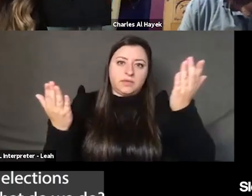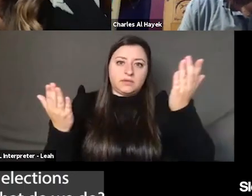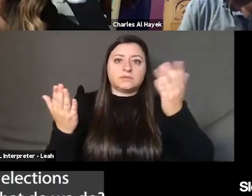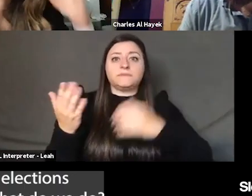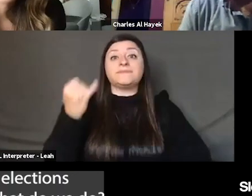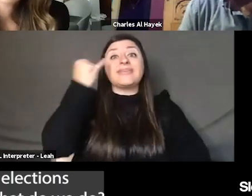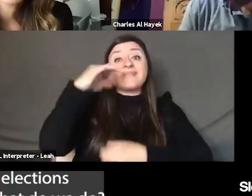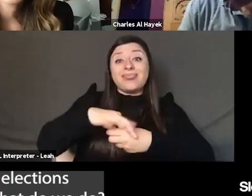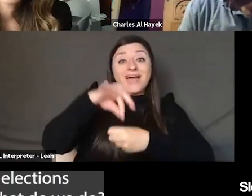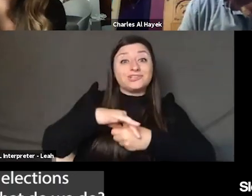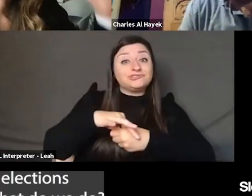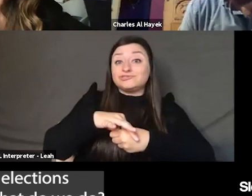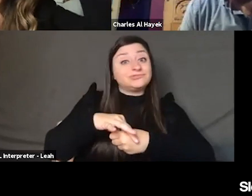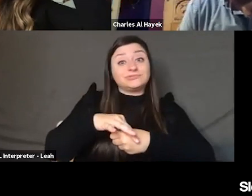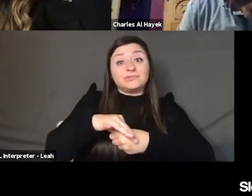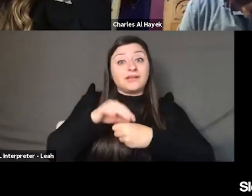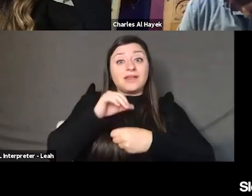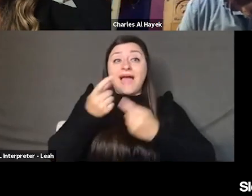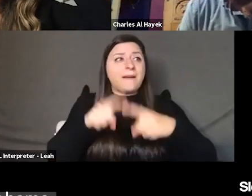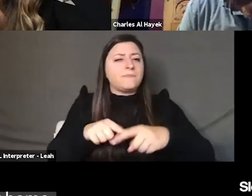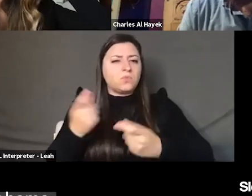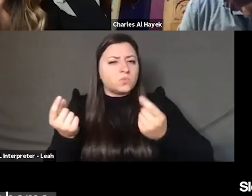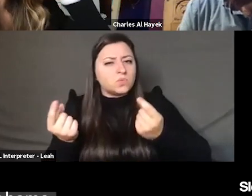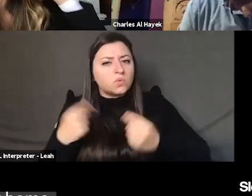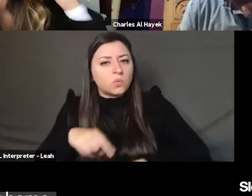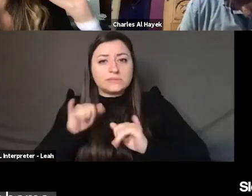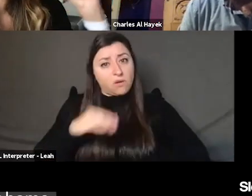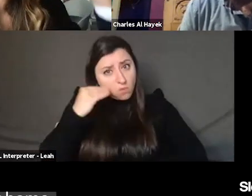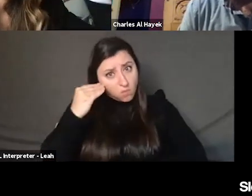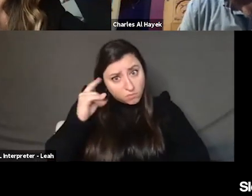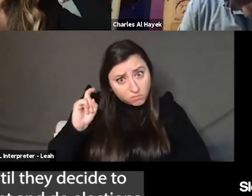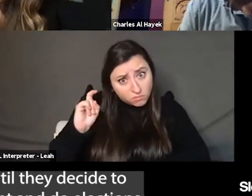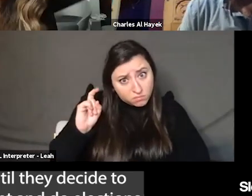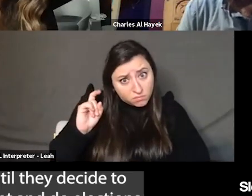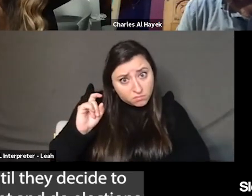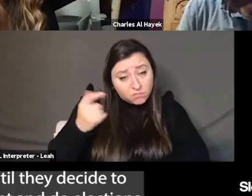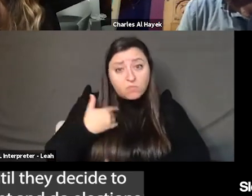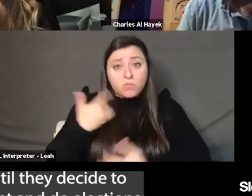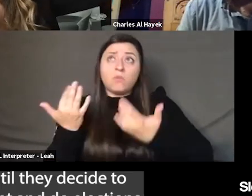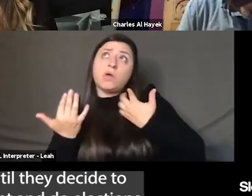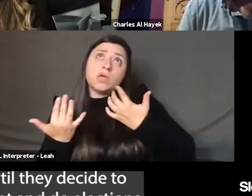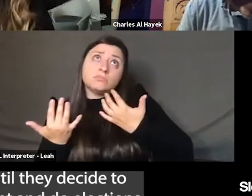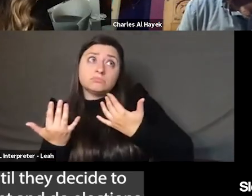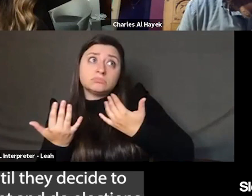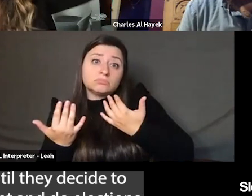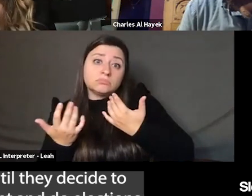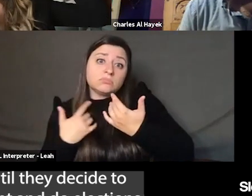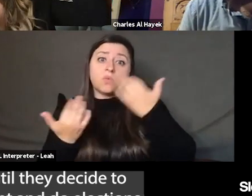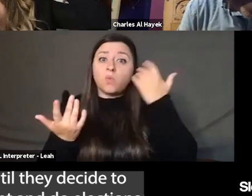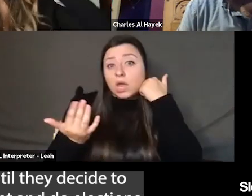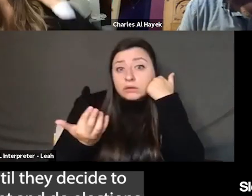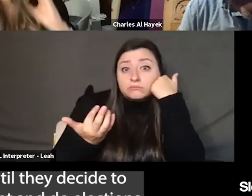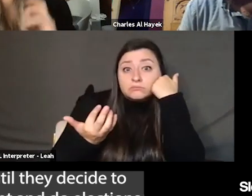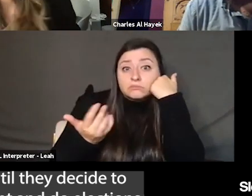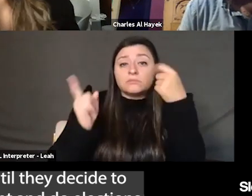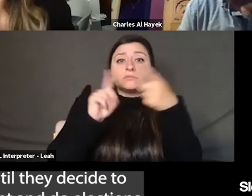if elections don't happen, what do? We stay at home? We wait? We wait until they